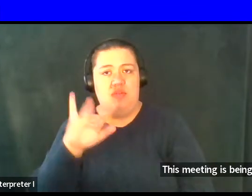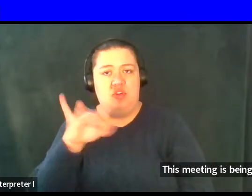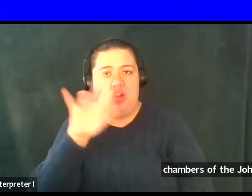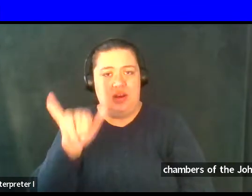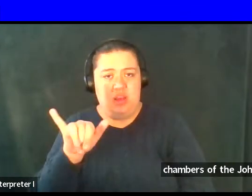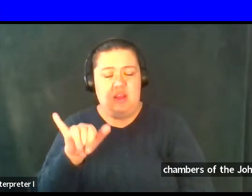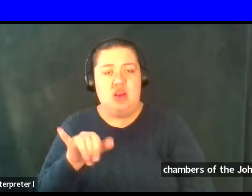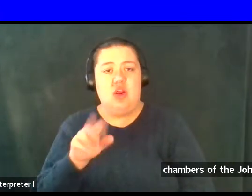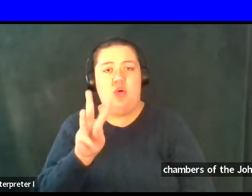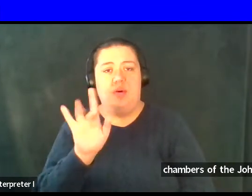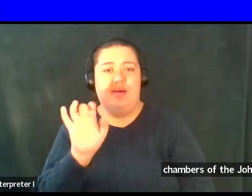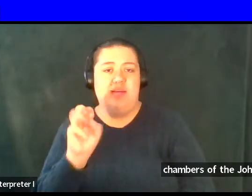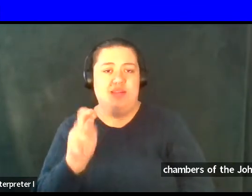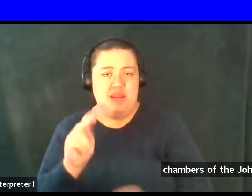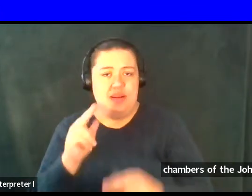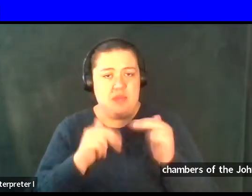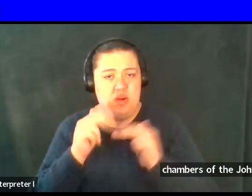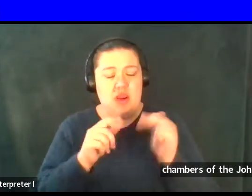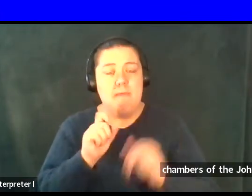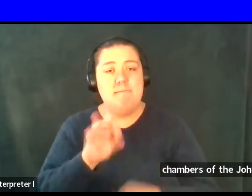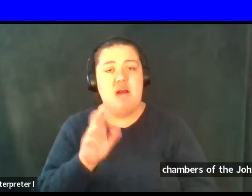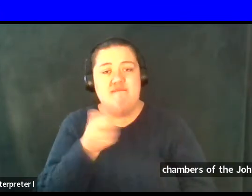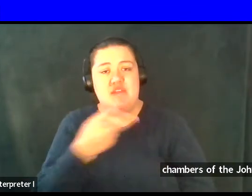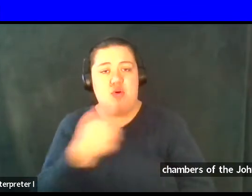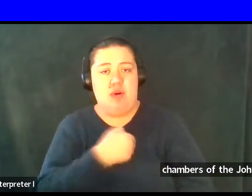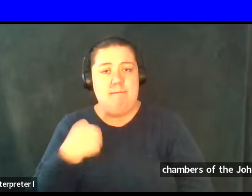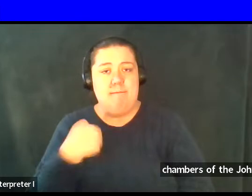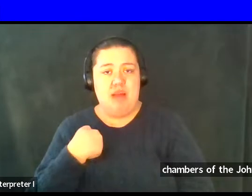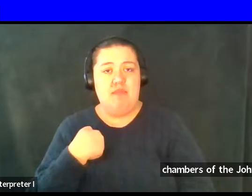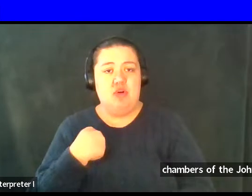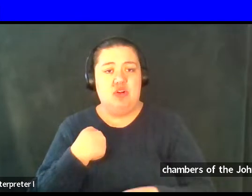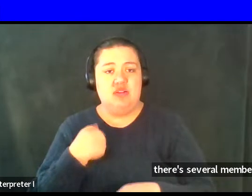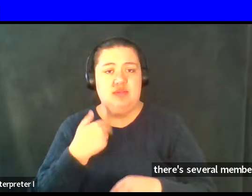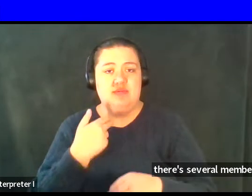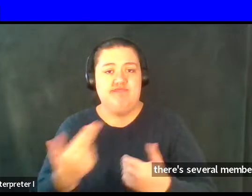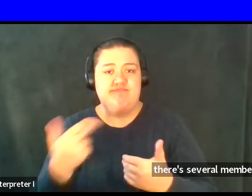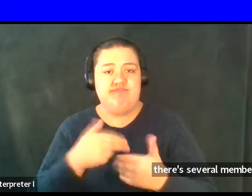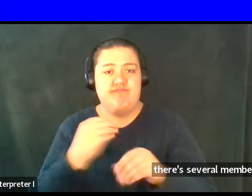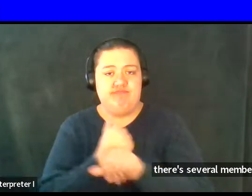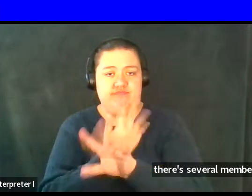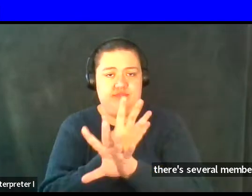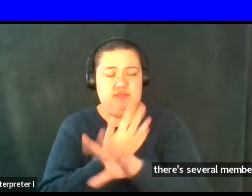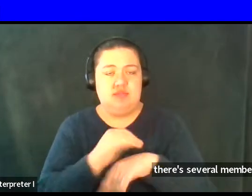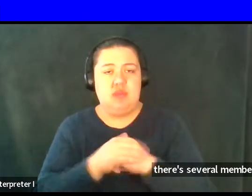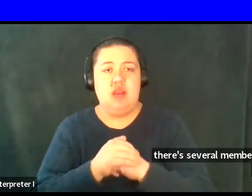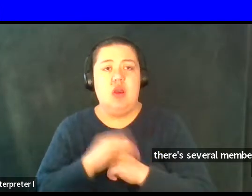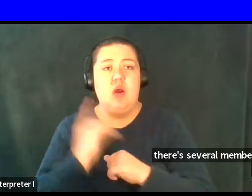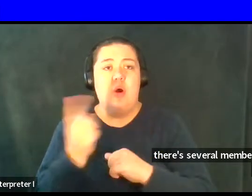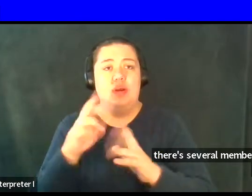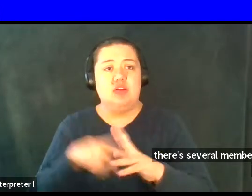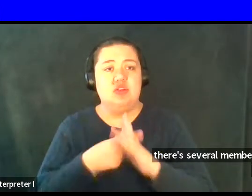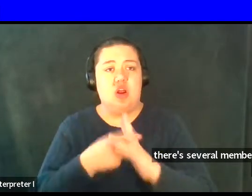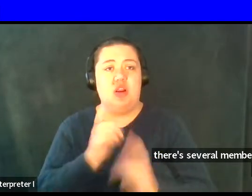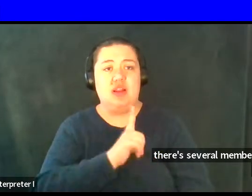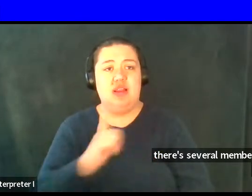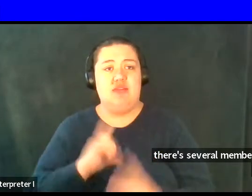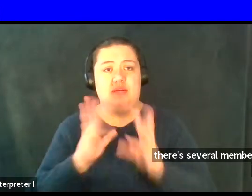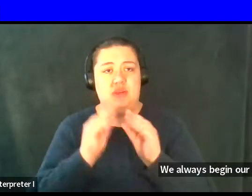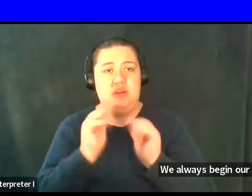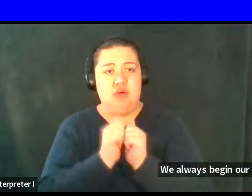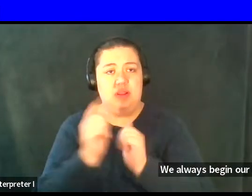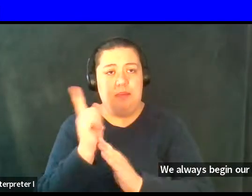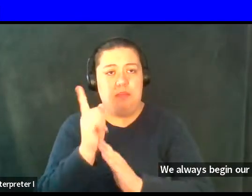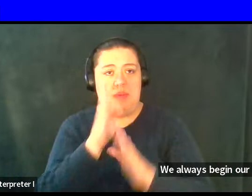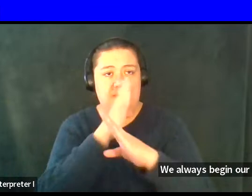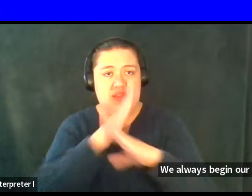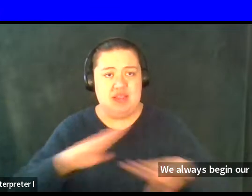members who are participating virtually. We always begin our legislative meetings with a moment of silence. If everyone